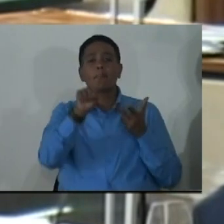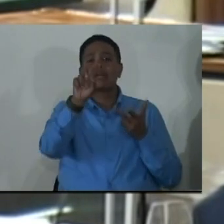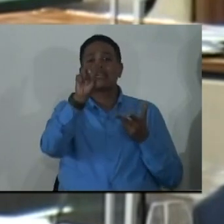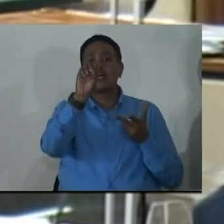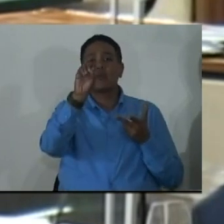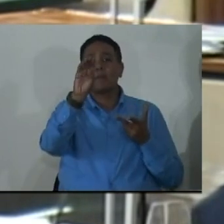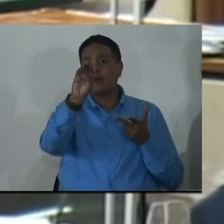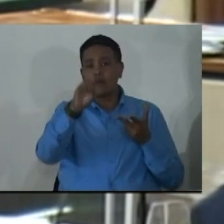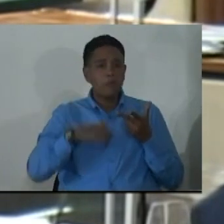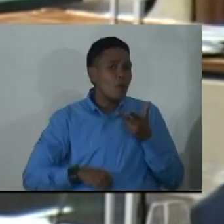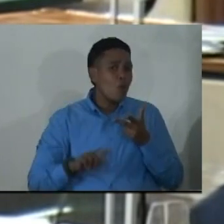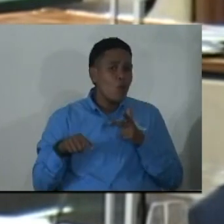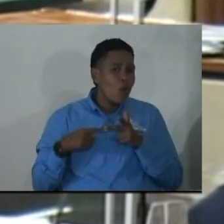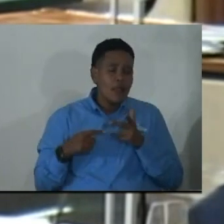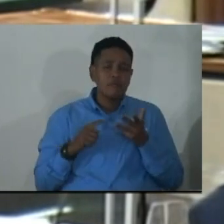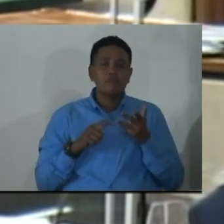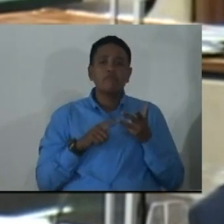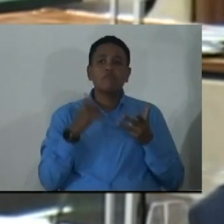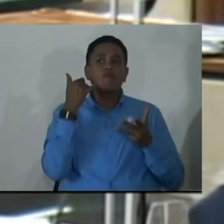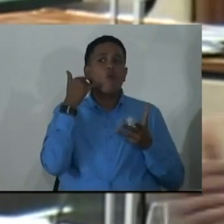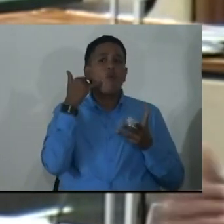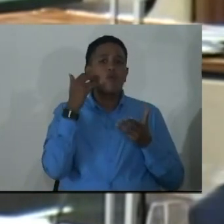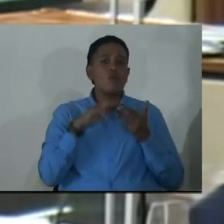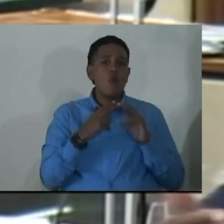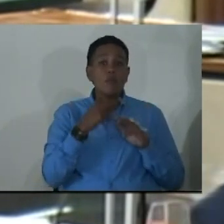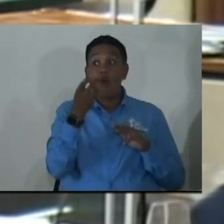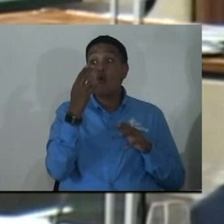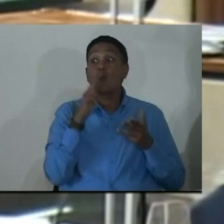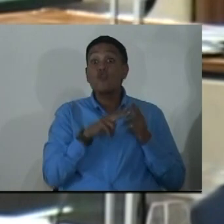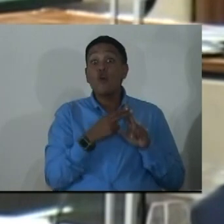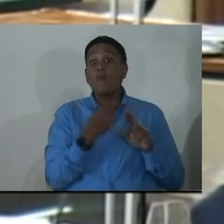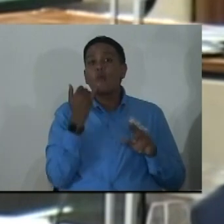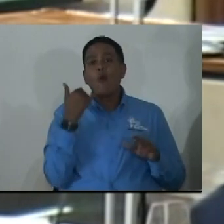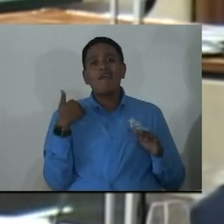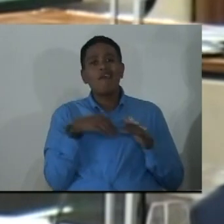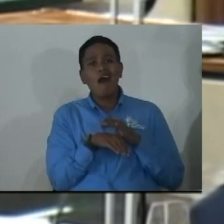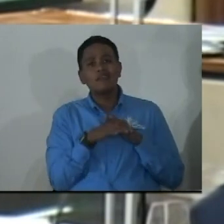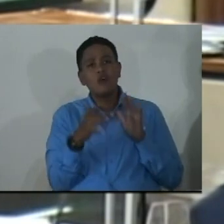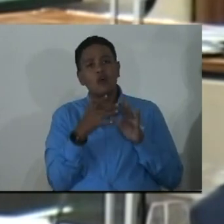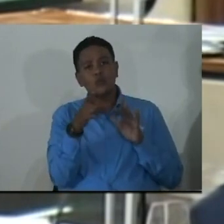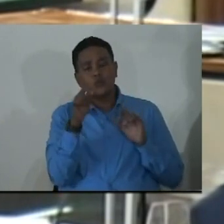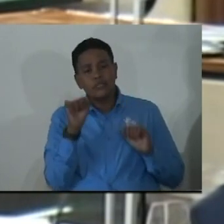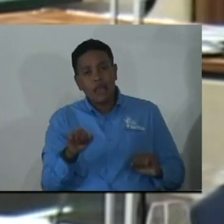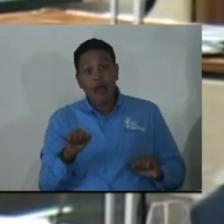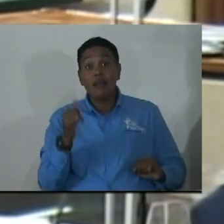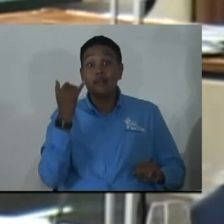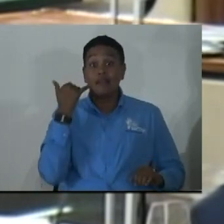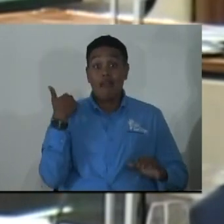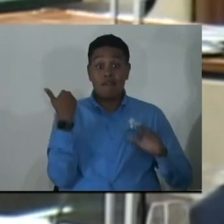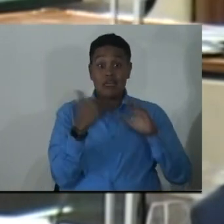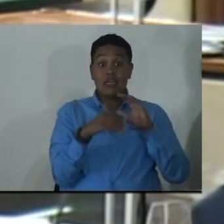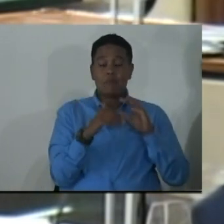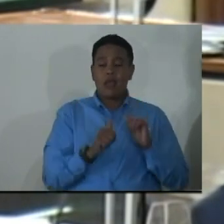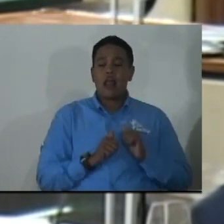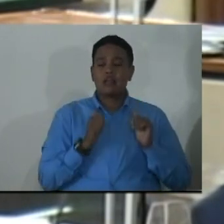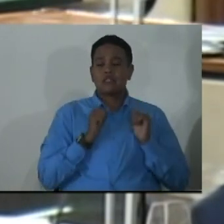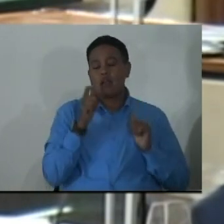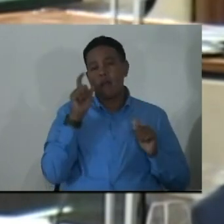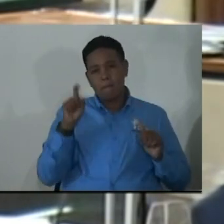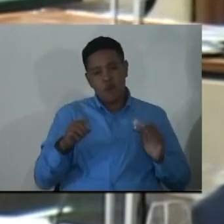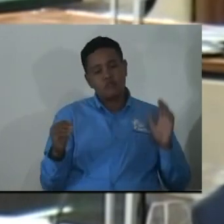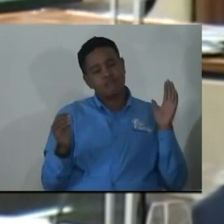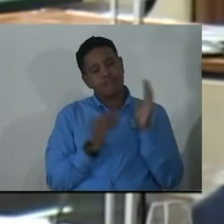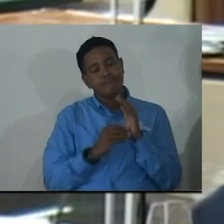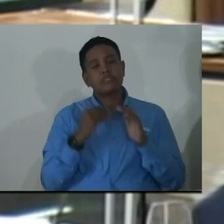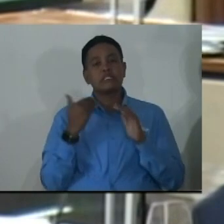birth, their mobile number or the number that they have access to. If they have an email address, it's not mandatory, but they